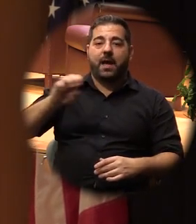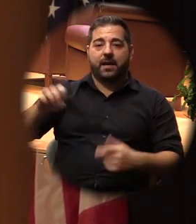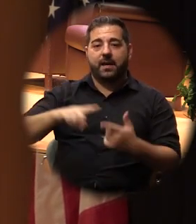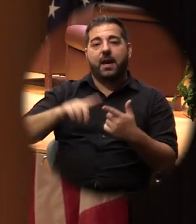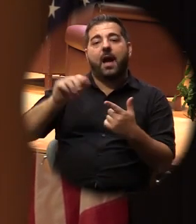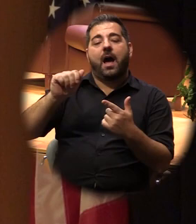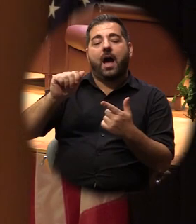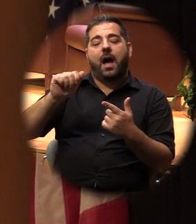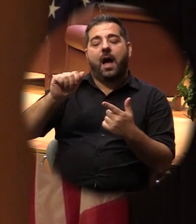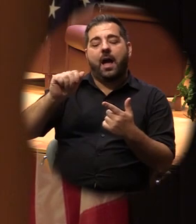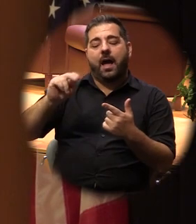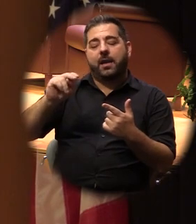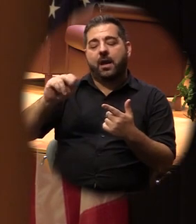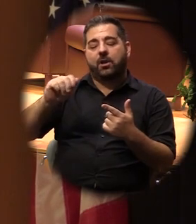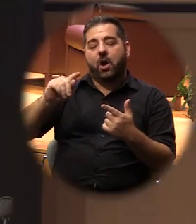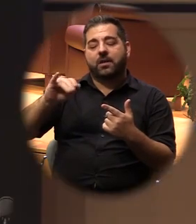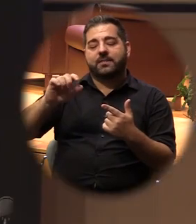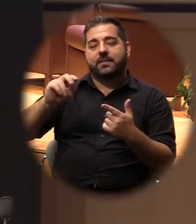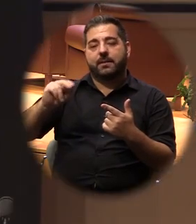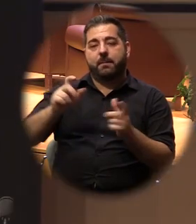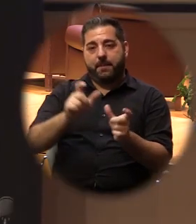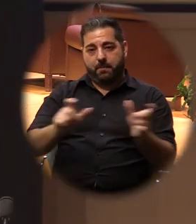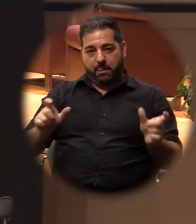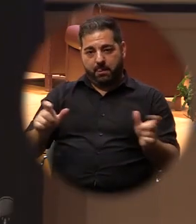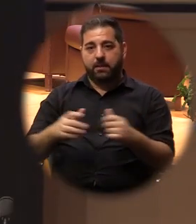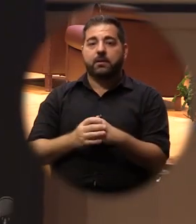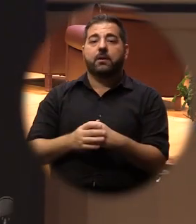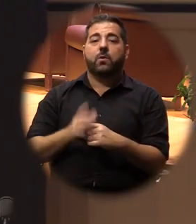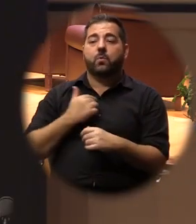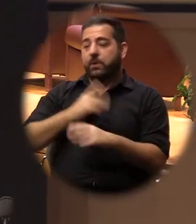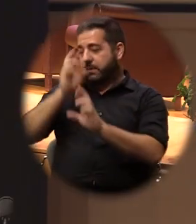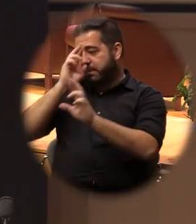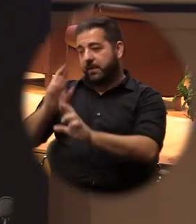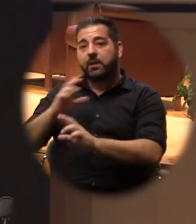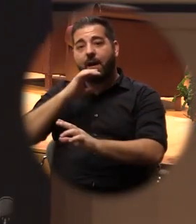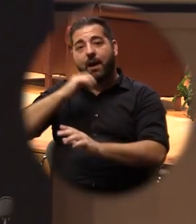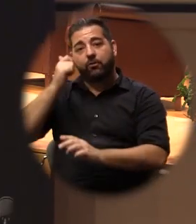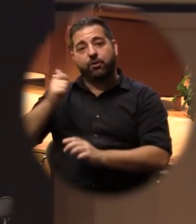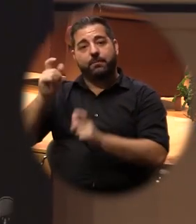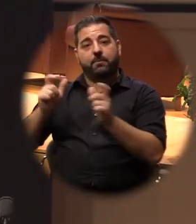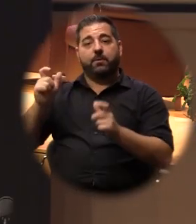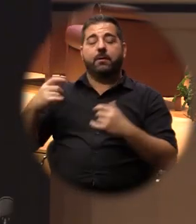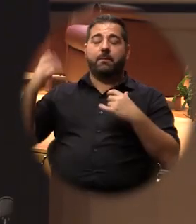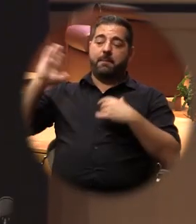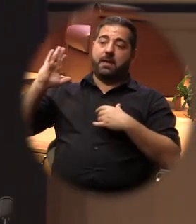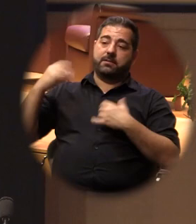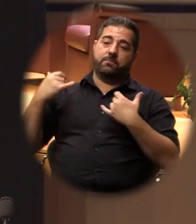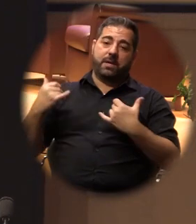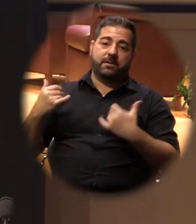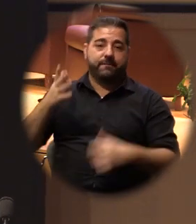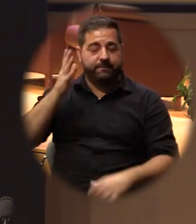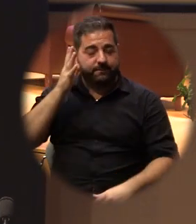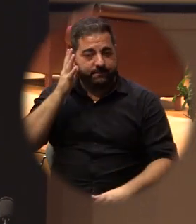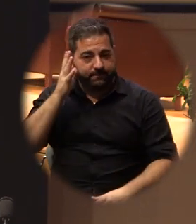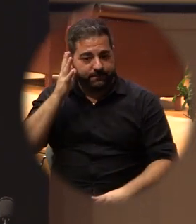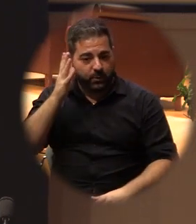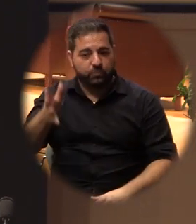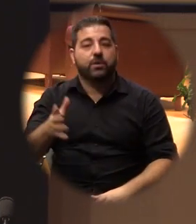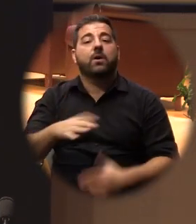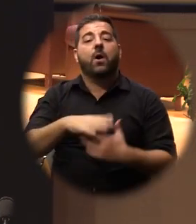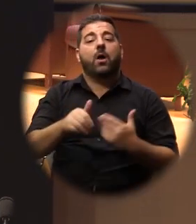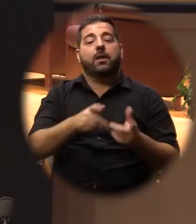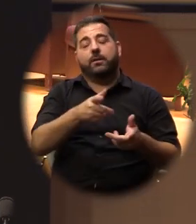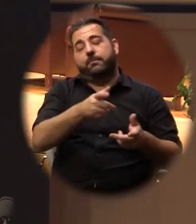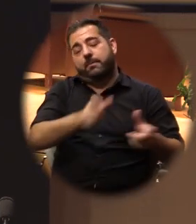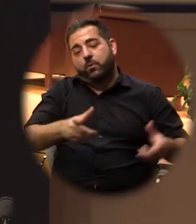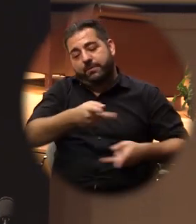Nacotchtank Anacostan peoples. We pay our respects to elders past, present, and future, and to all those who have stewarded the land and